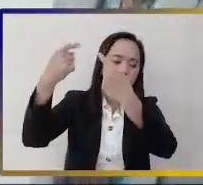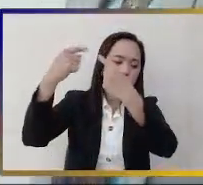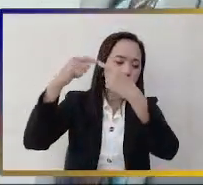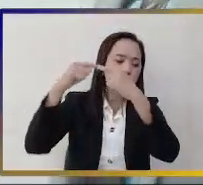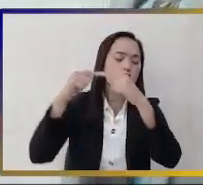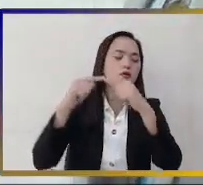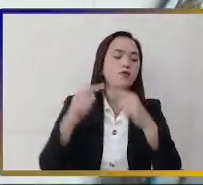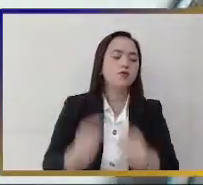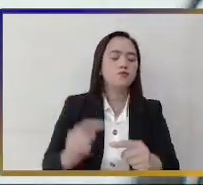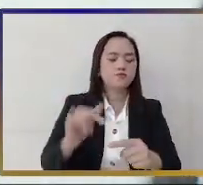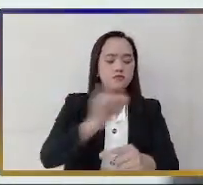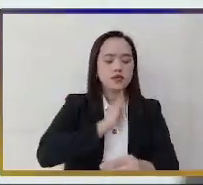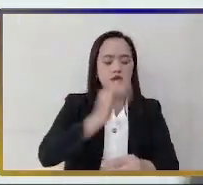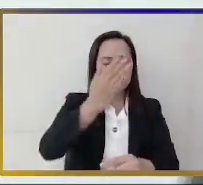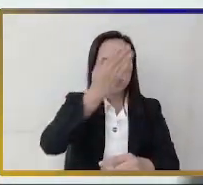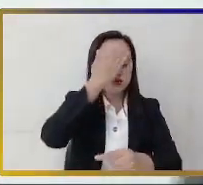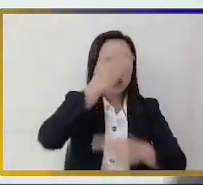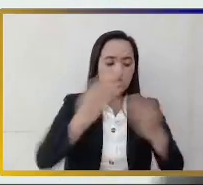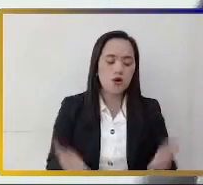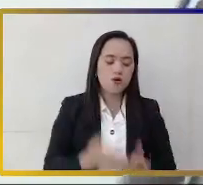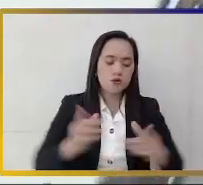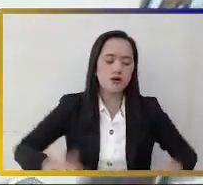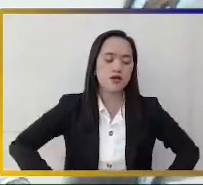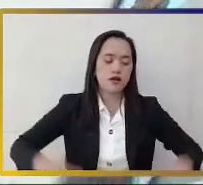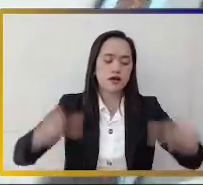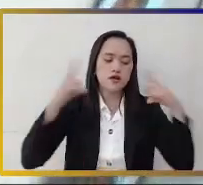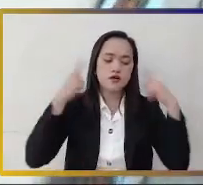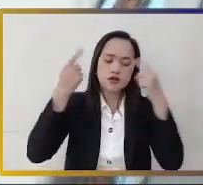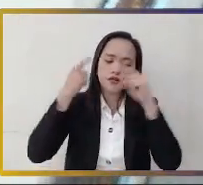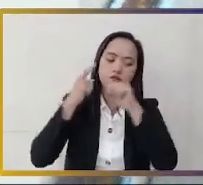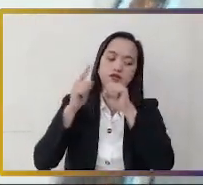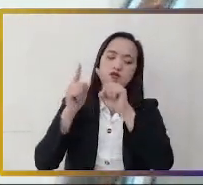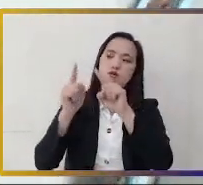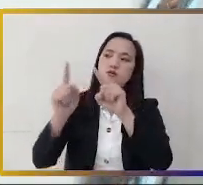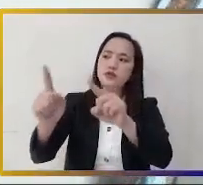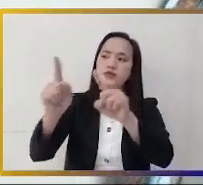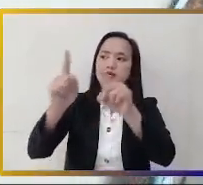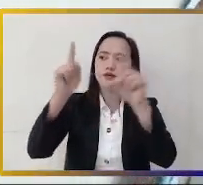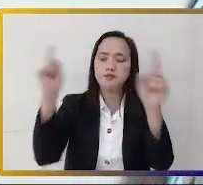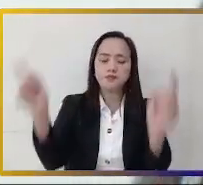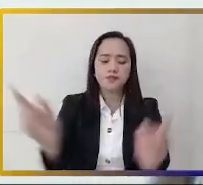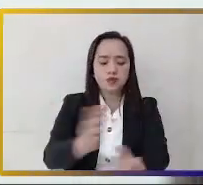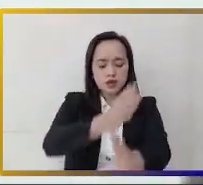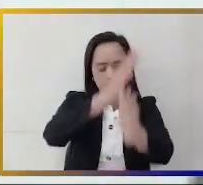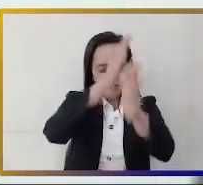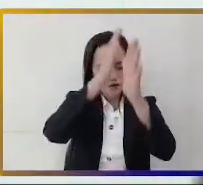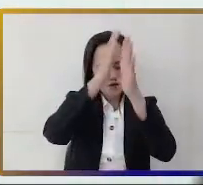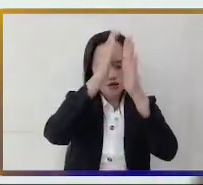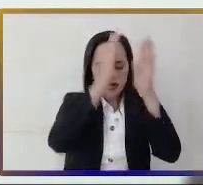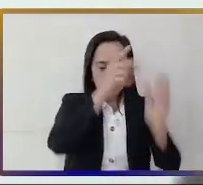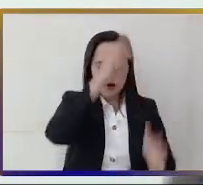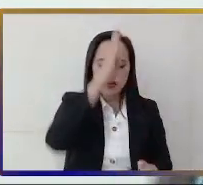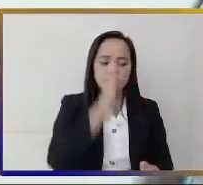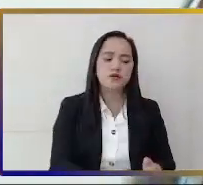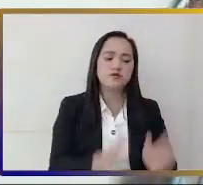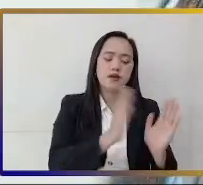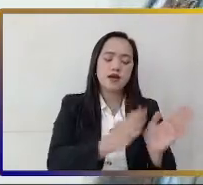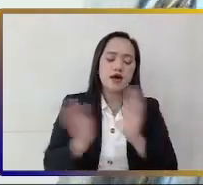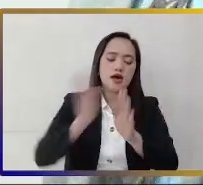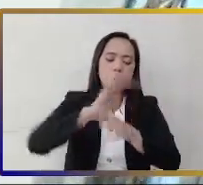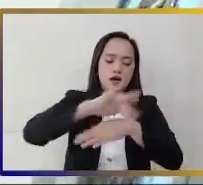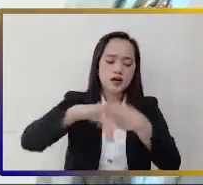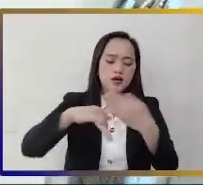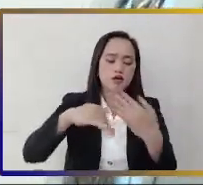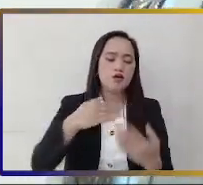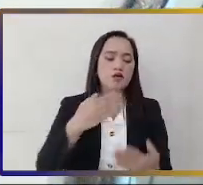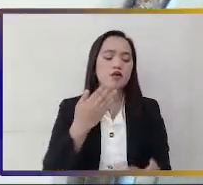shadows fall? I know wherever it leadeth, my Father